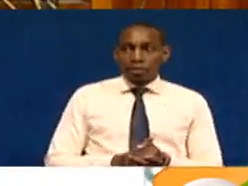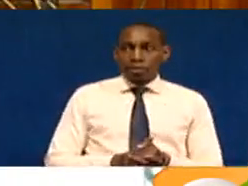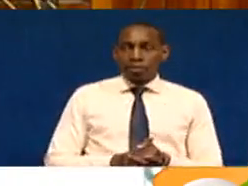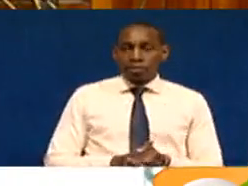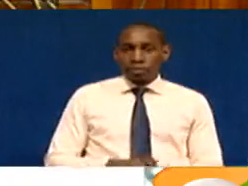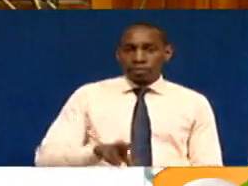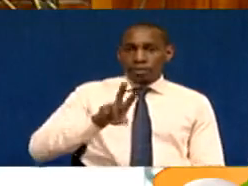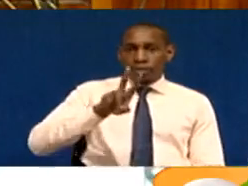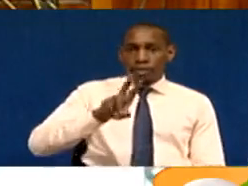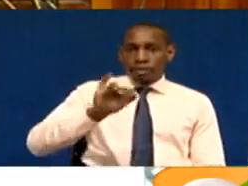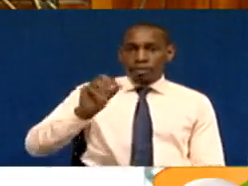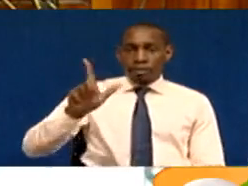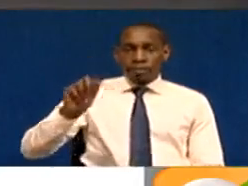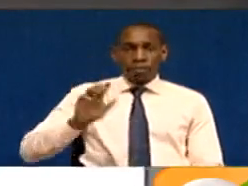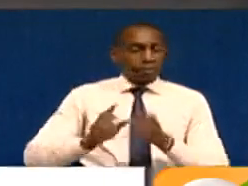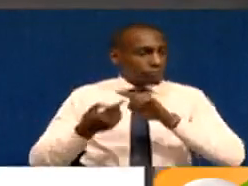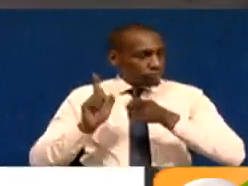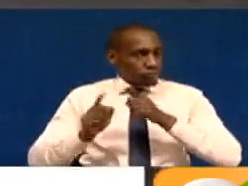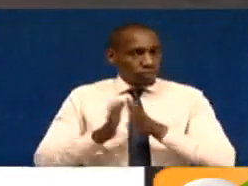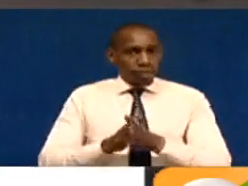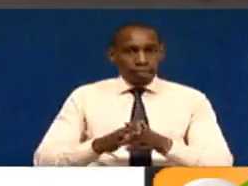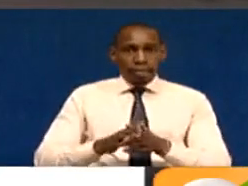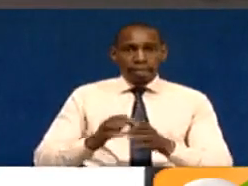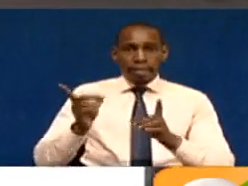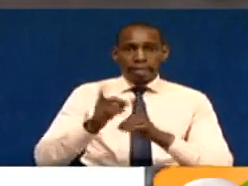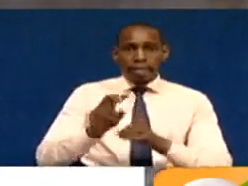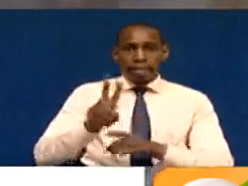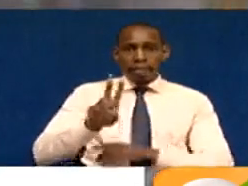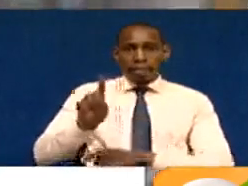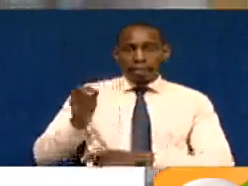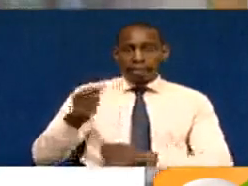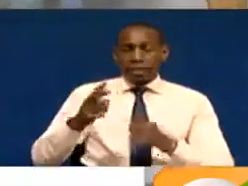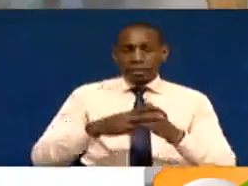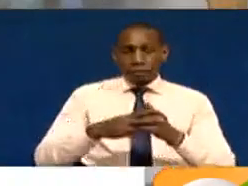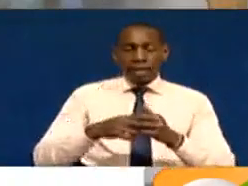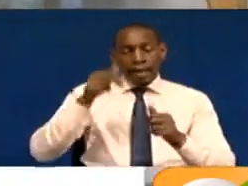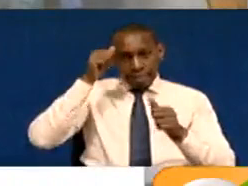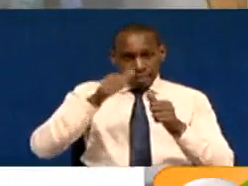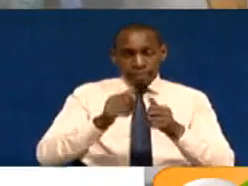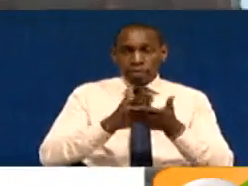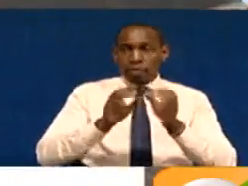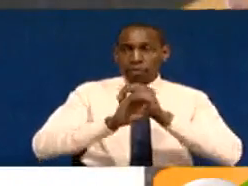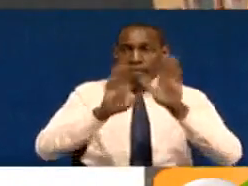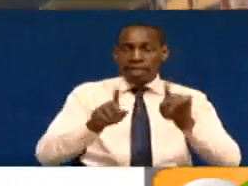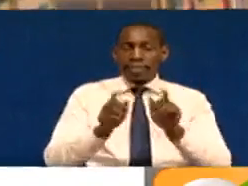Violet Ombina's memory of that night in July 2021 is still as clear as it is